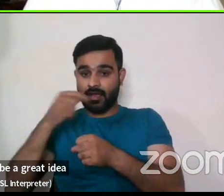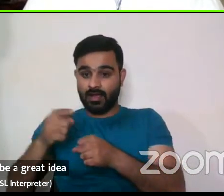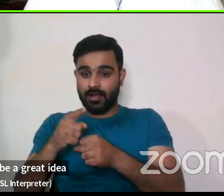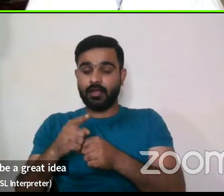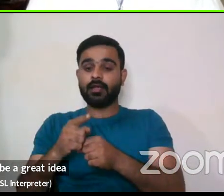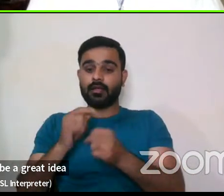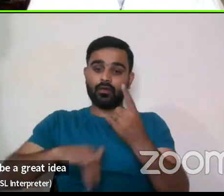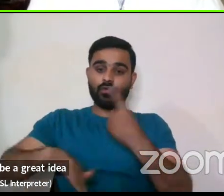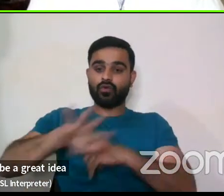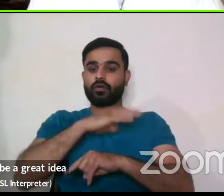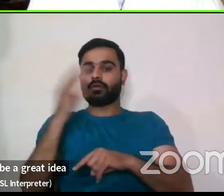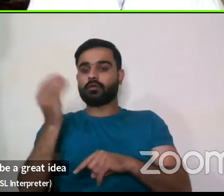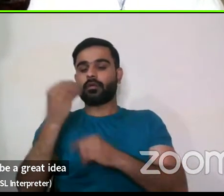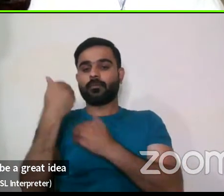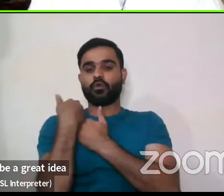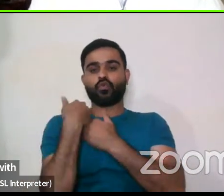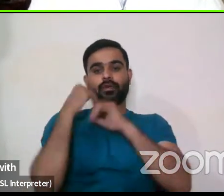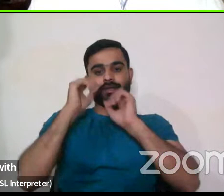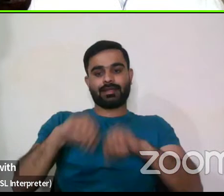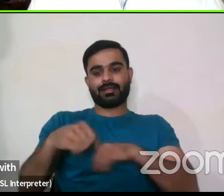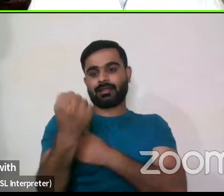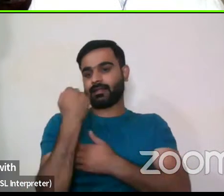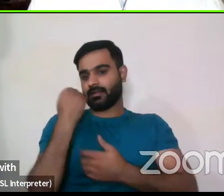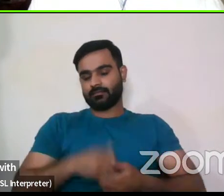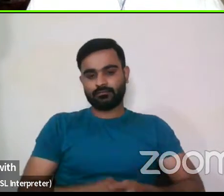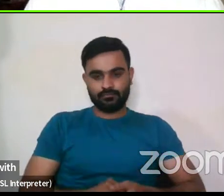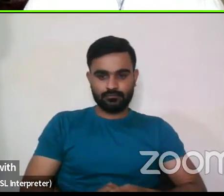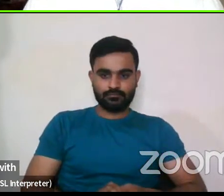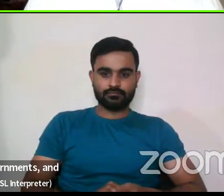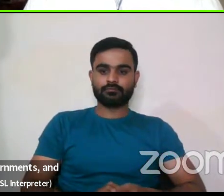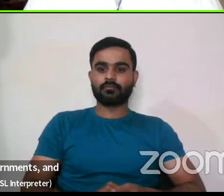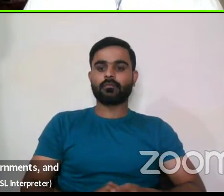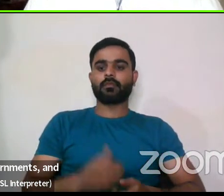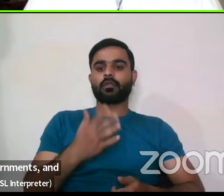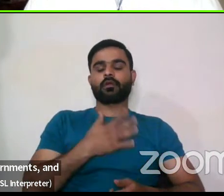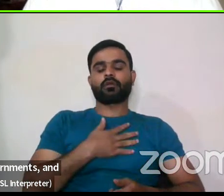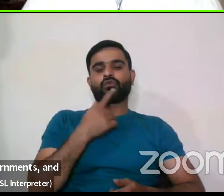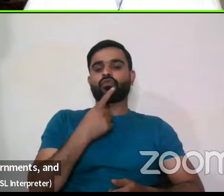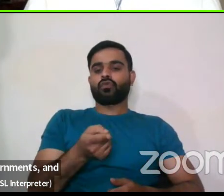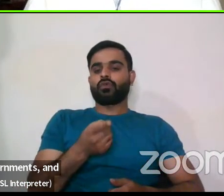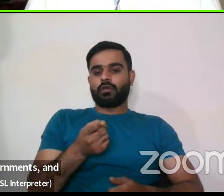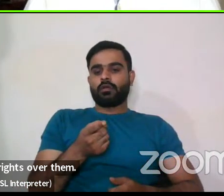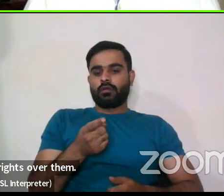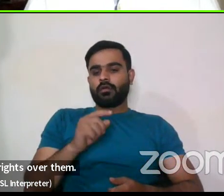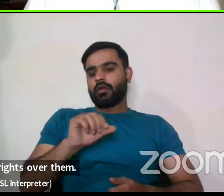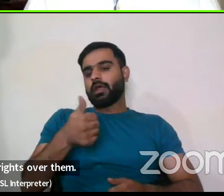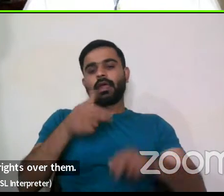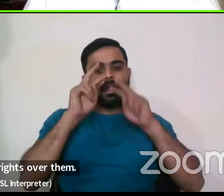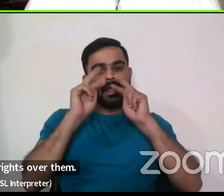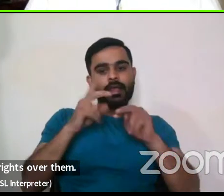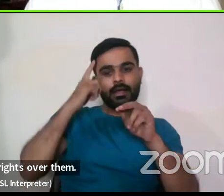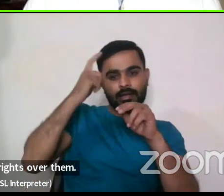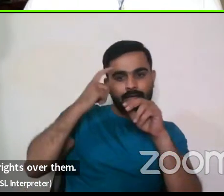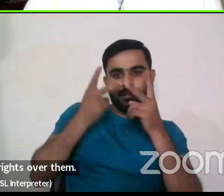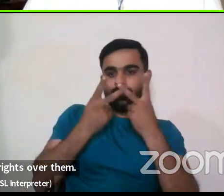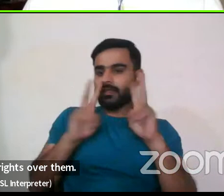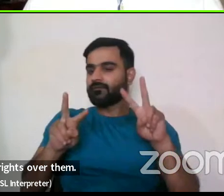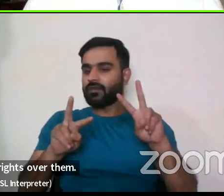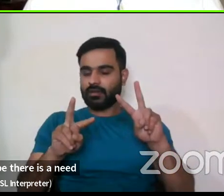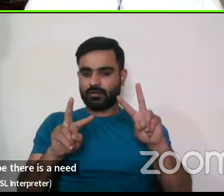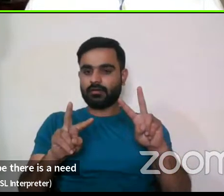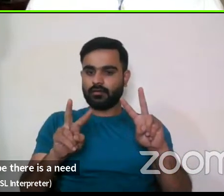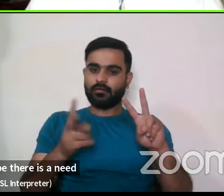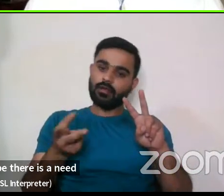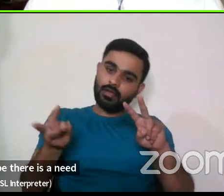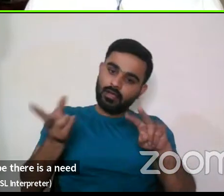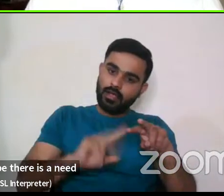exercise some ownership rights over them. And that's what I would say, that now maybe there is a need to think about it differently. And if I can